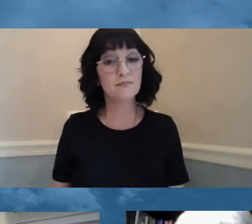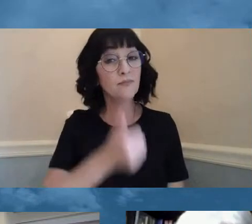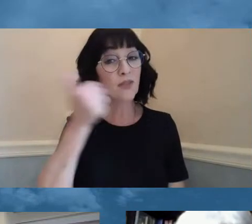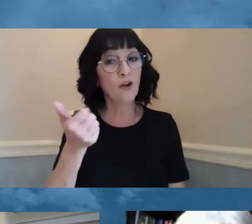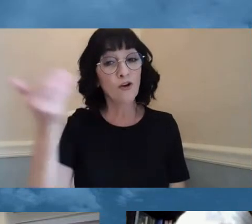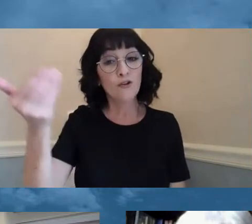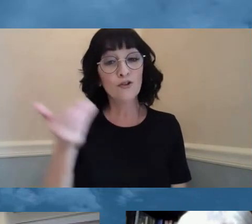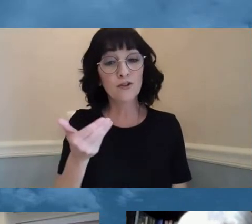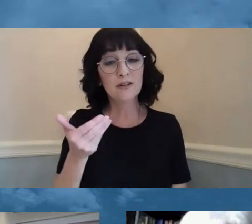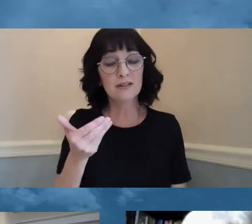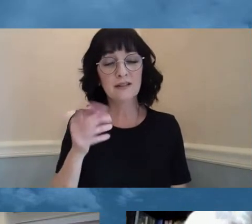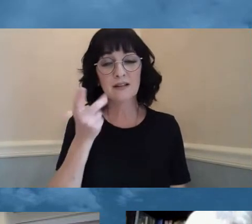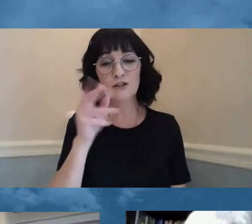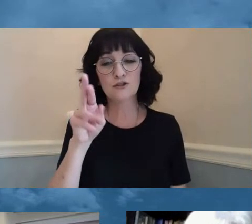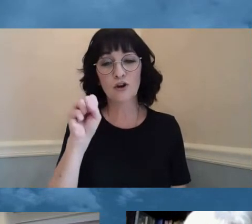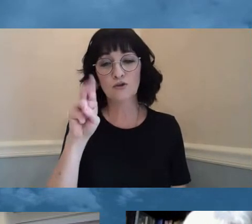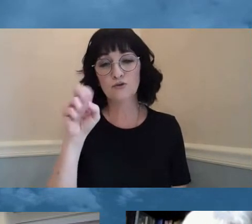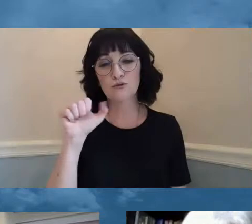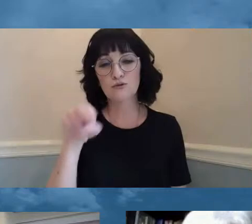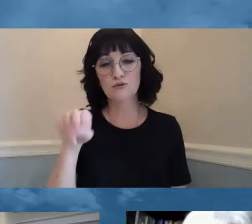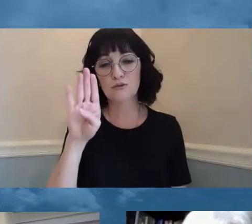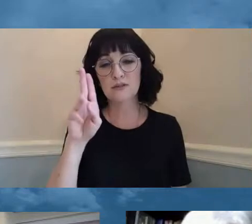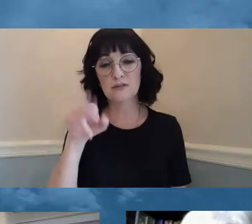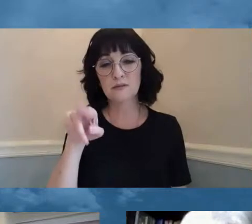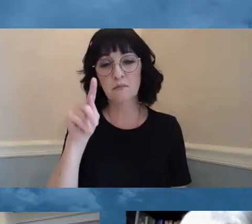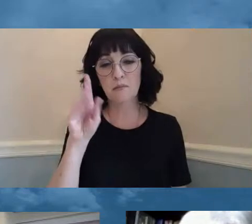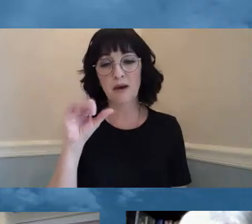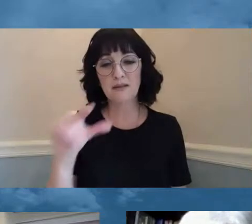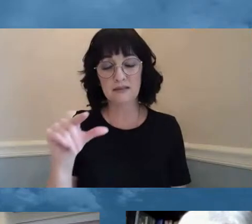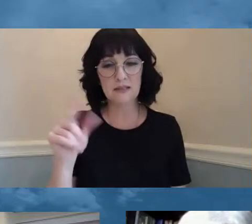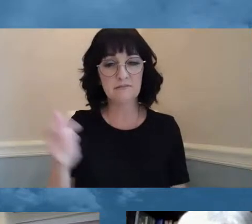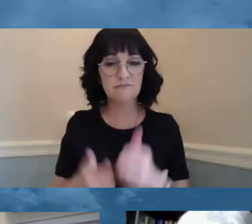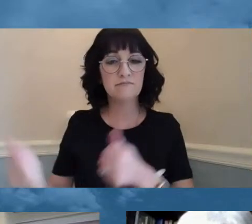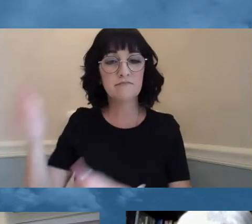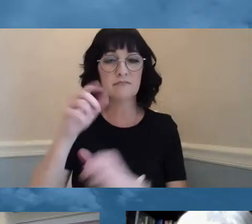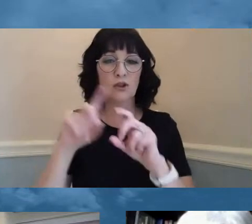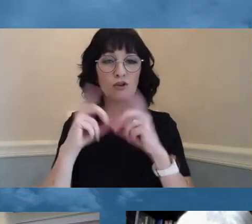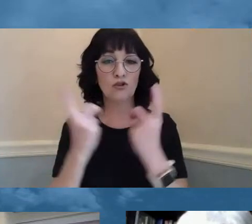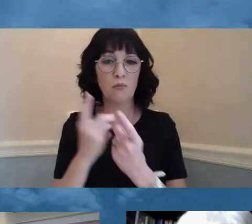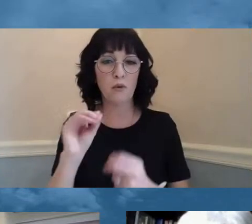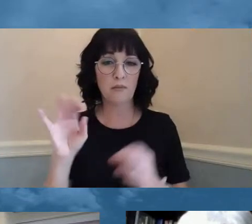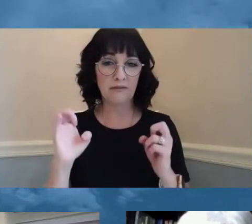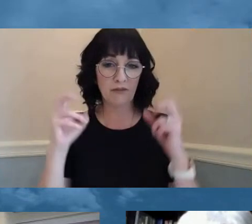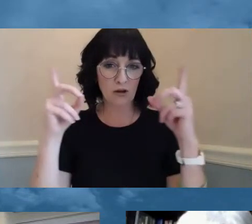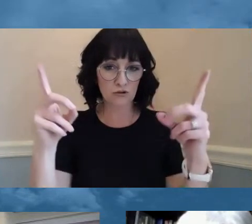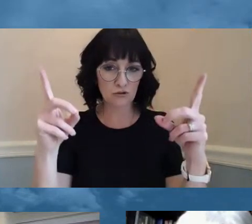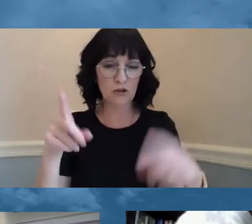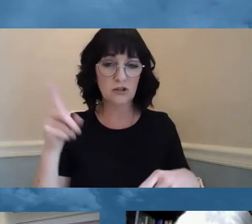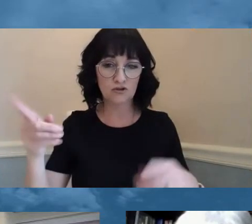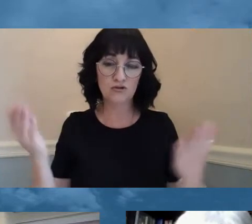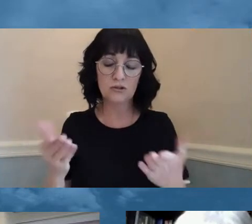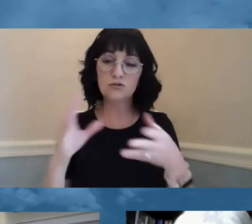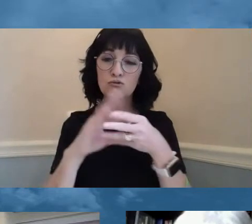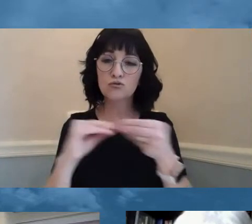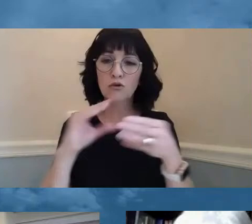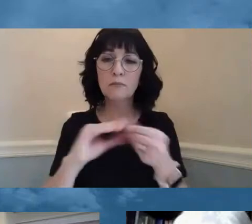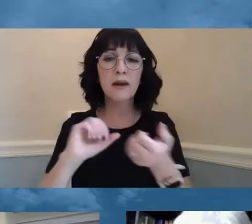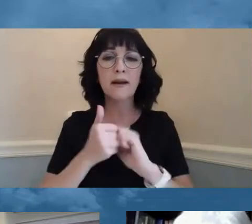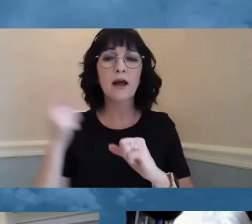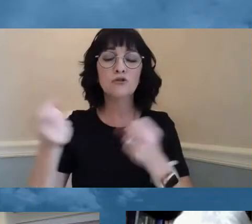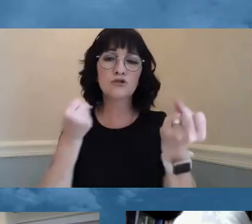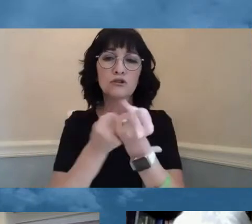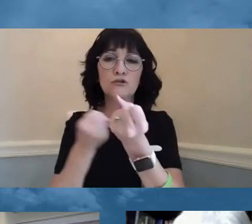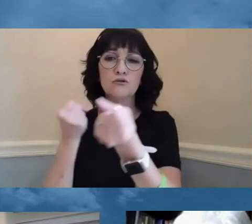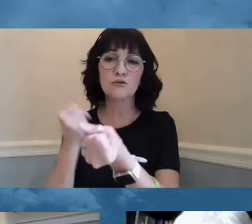Education, is here to talk about our efforts to assist school districts and schools and teachers and educators across our